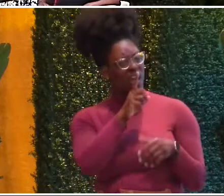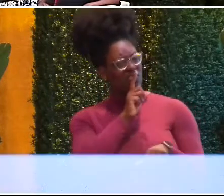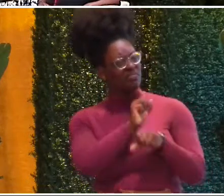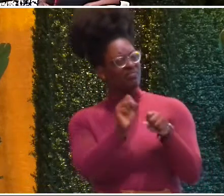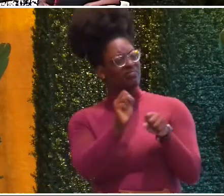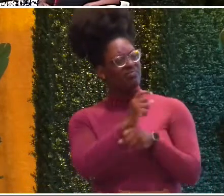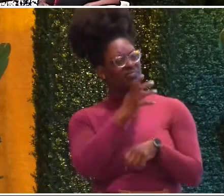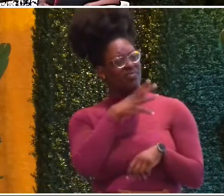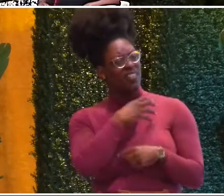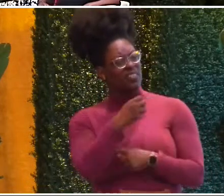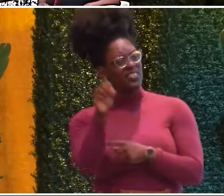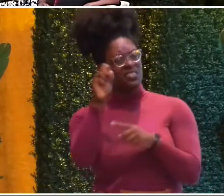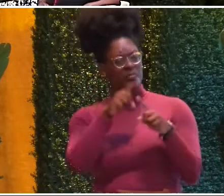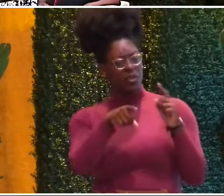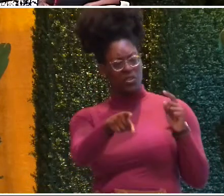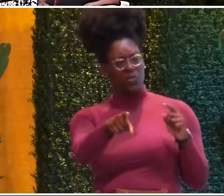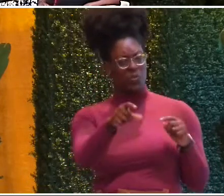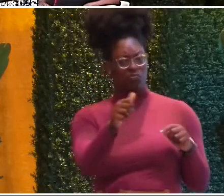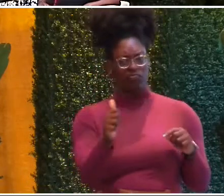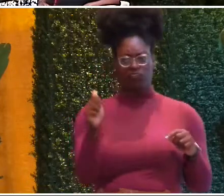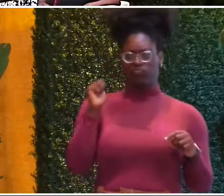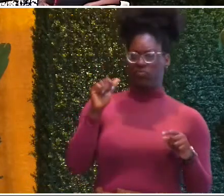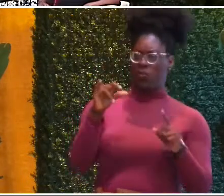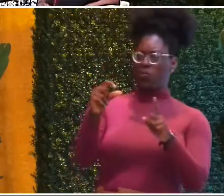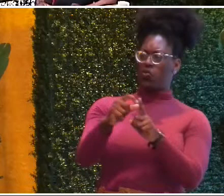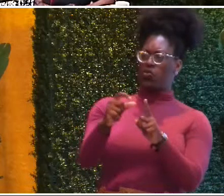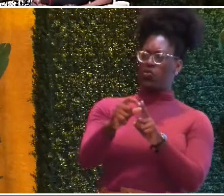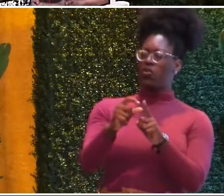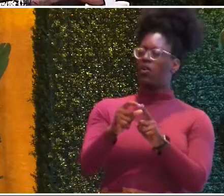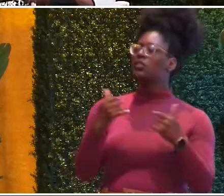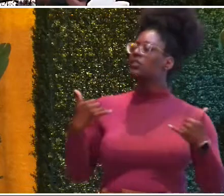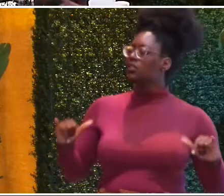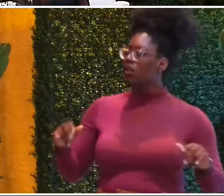feminist community as any of us here.